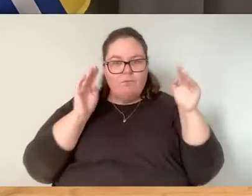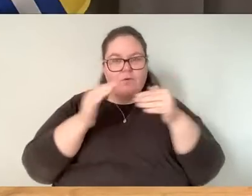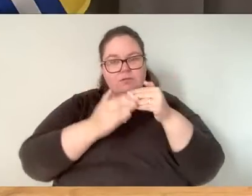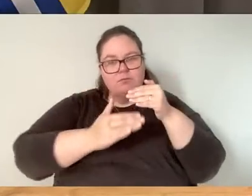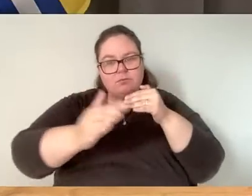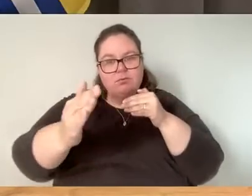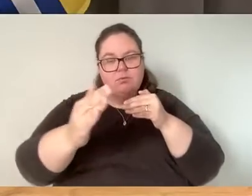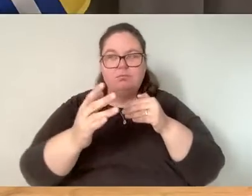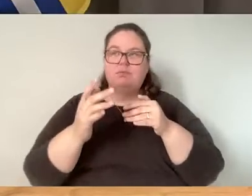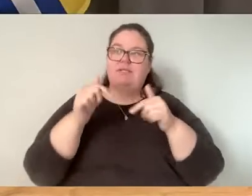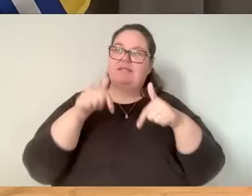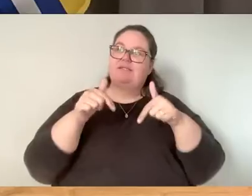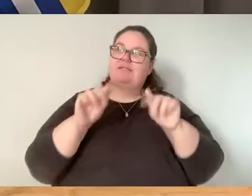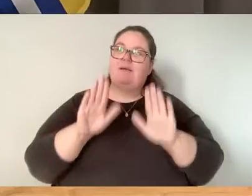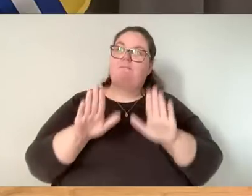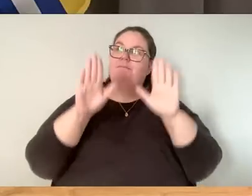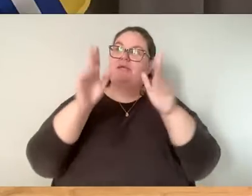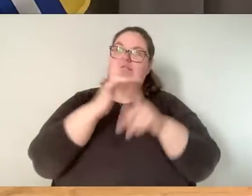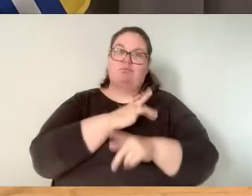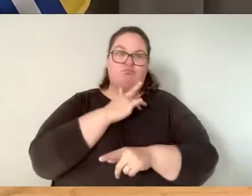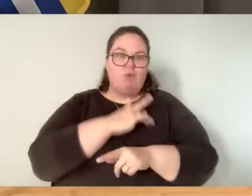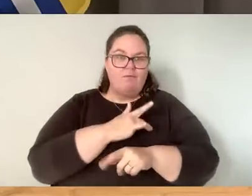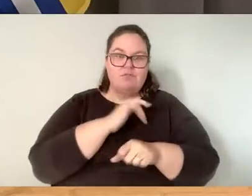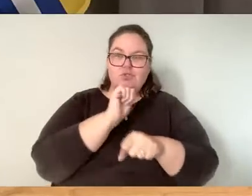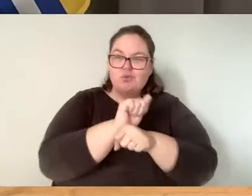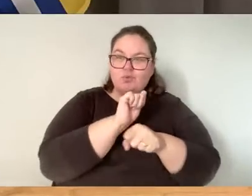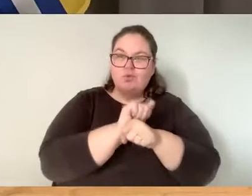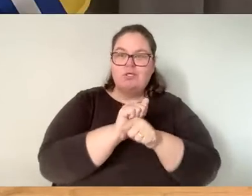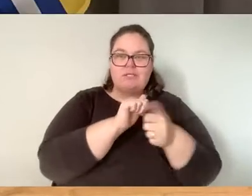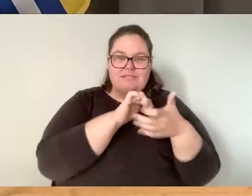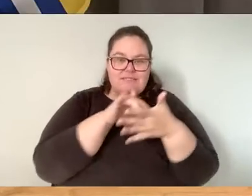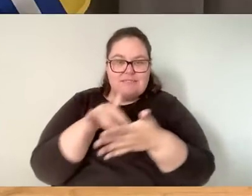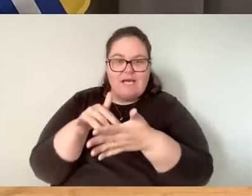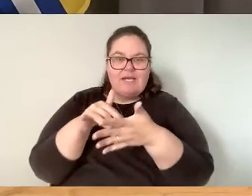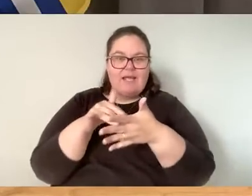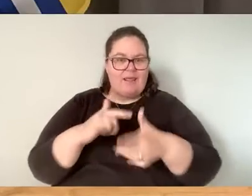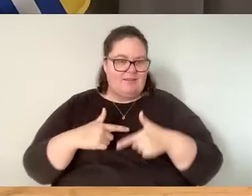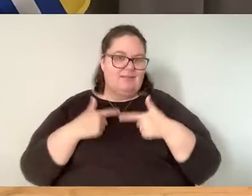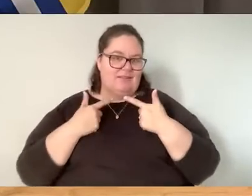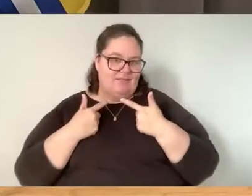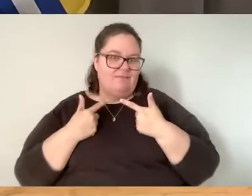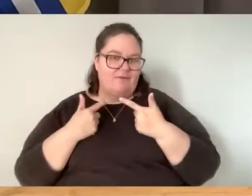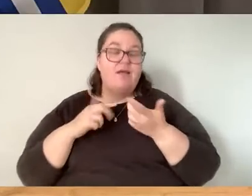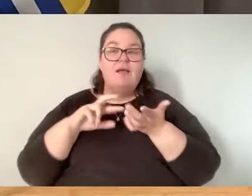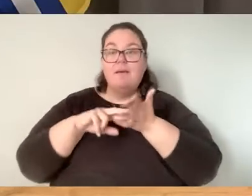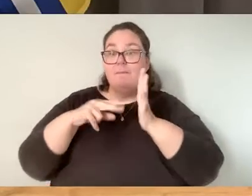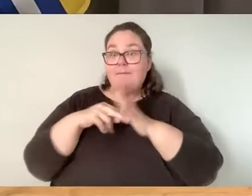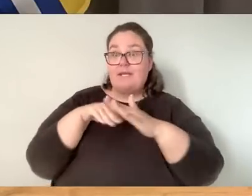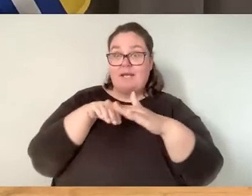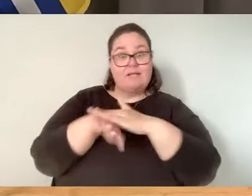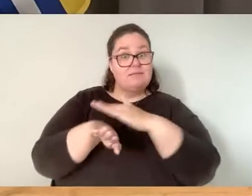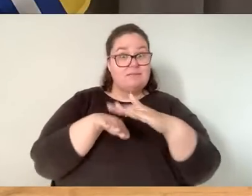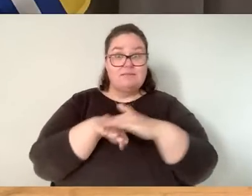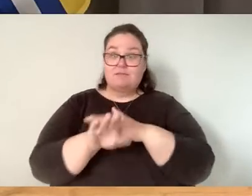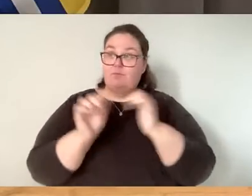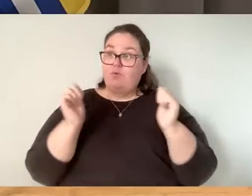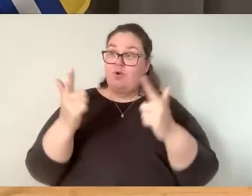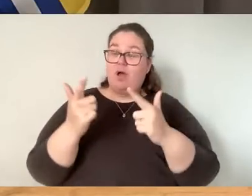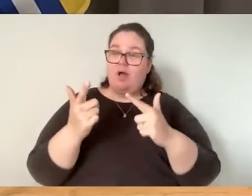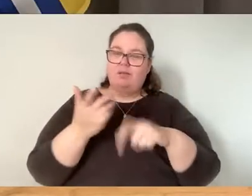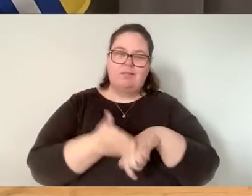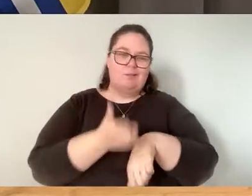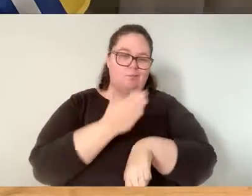amazing place to work, study, and play, and ensuring accessibility will only make it better. Thank you. Merci